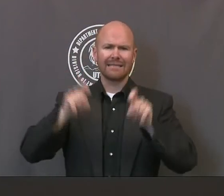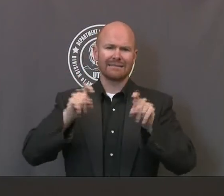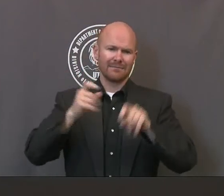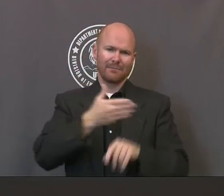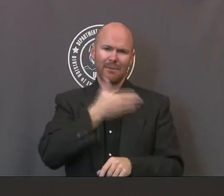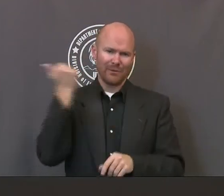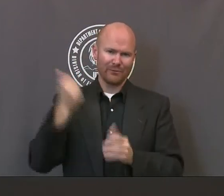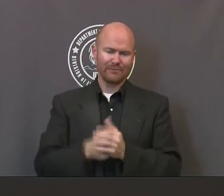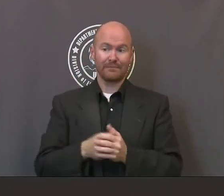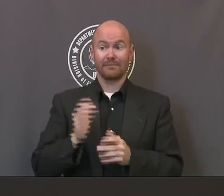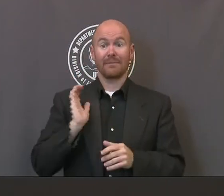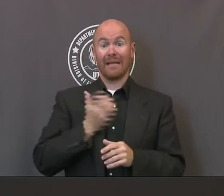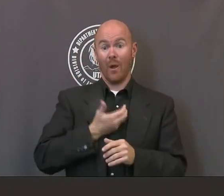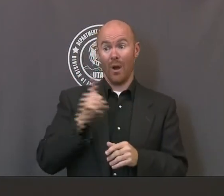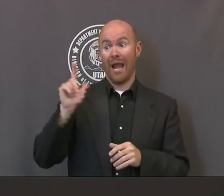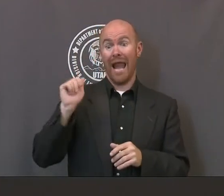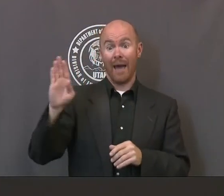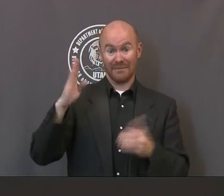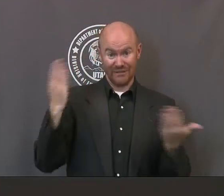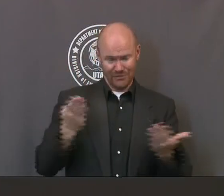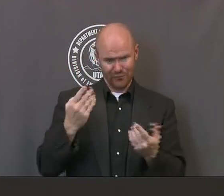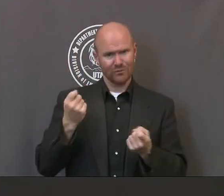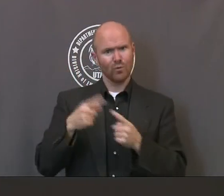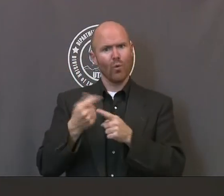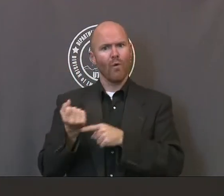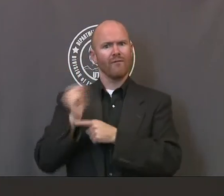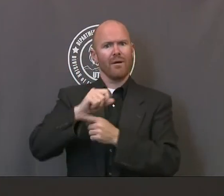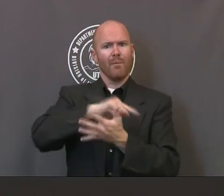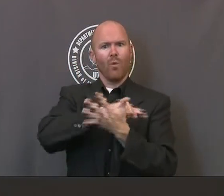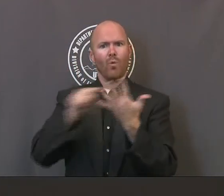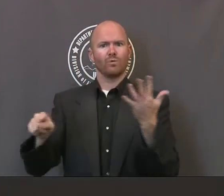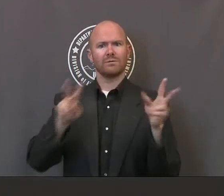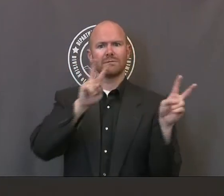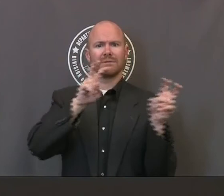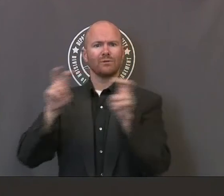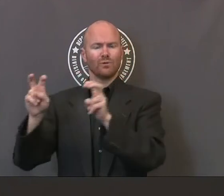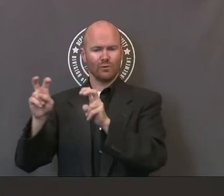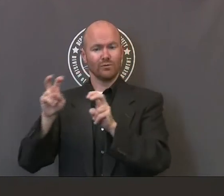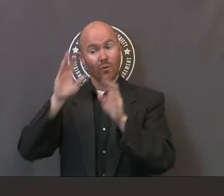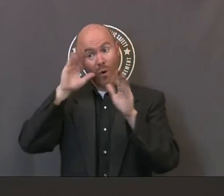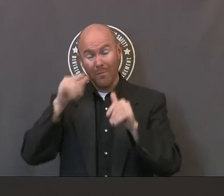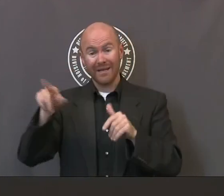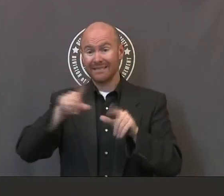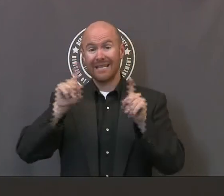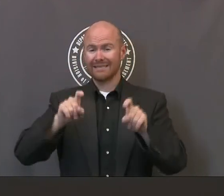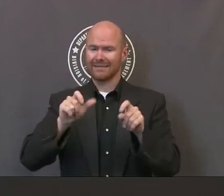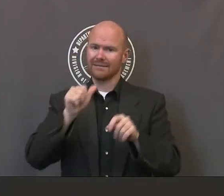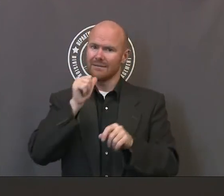Health Laboratories to overcome these obstacles so that testing is not a constraint in this